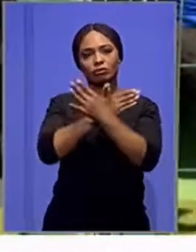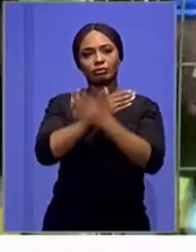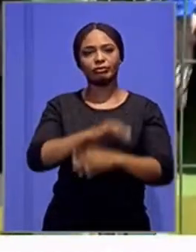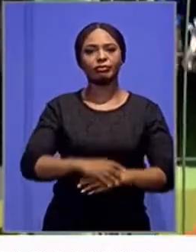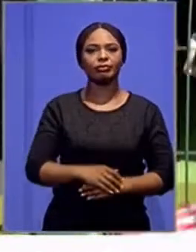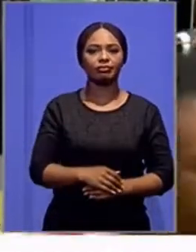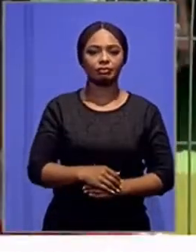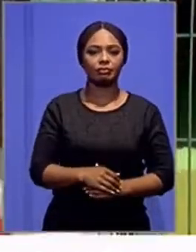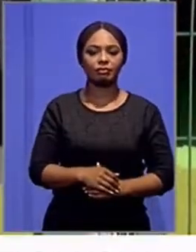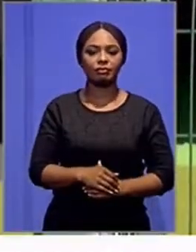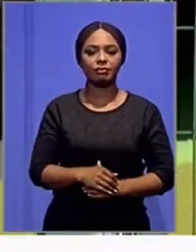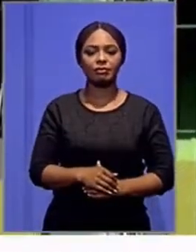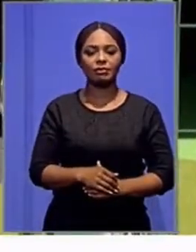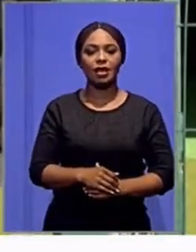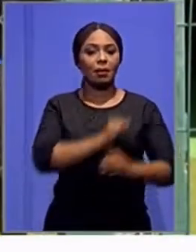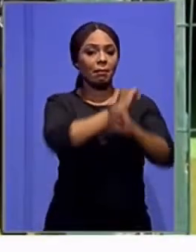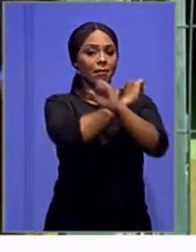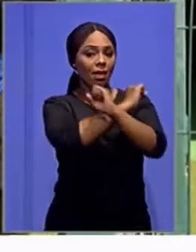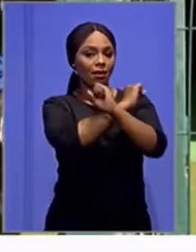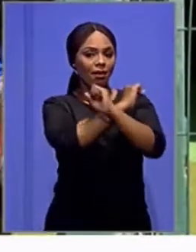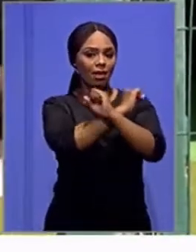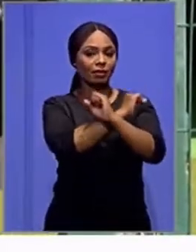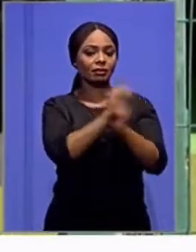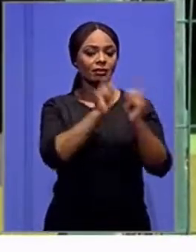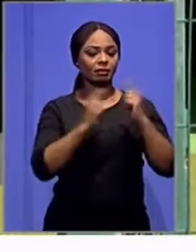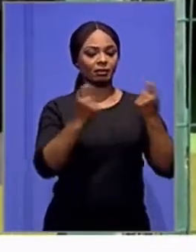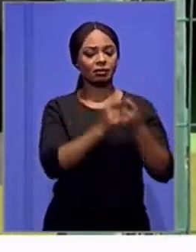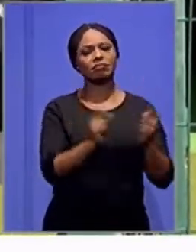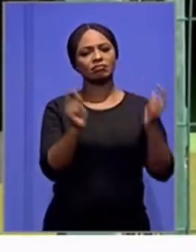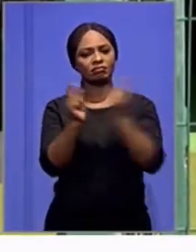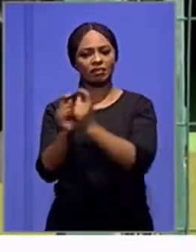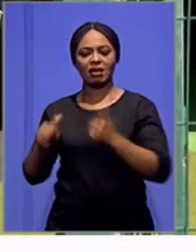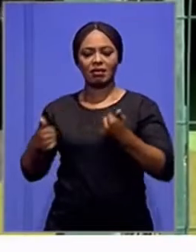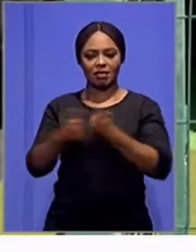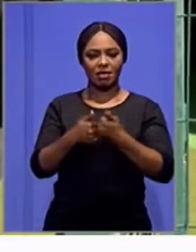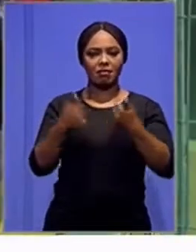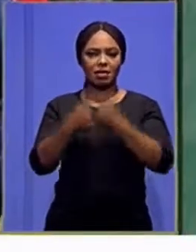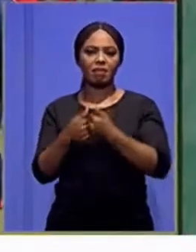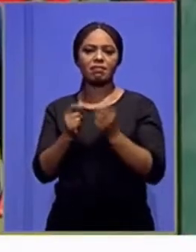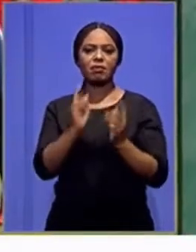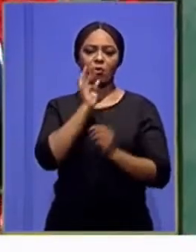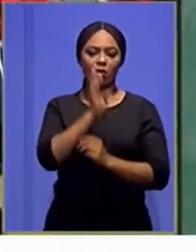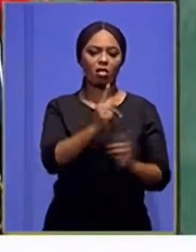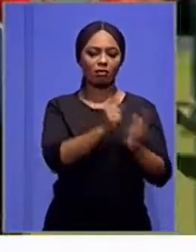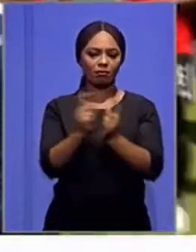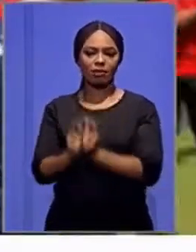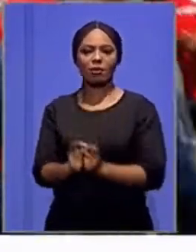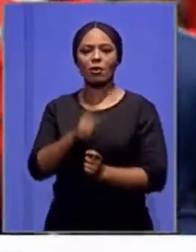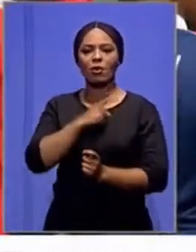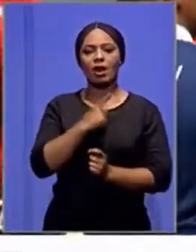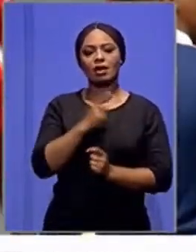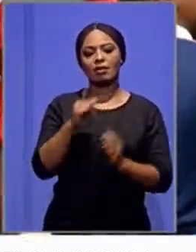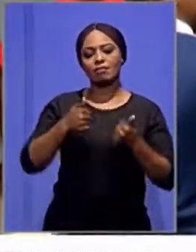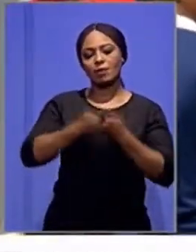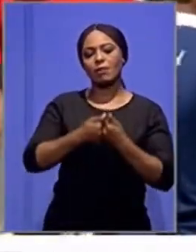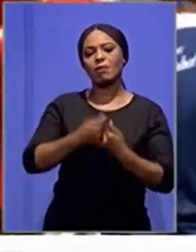Pirates e lebanwe ke dipapadi tše dintši mo nakong e kopane ka ge ba tlabe ba raloka papadi ya bona ya bone mo matšatšing